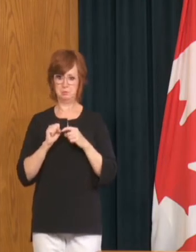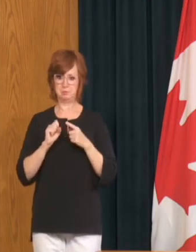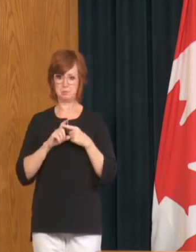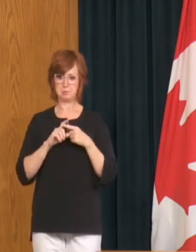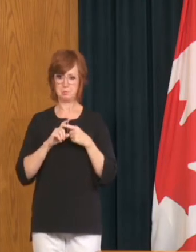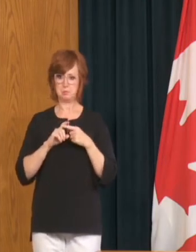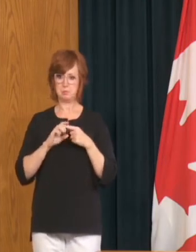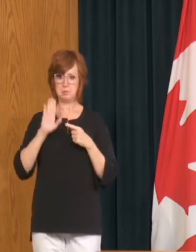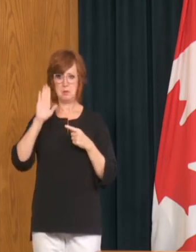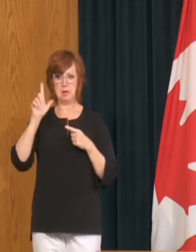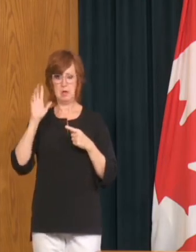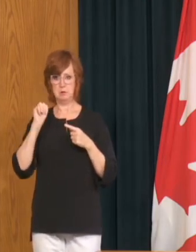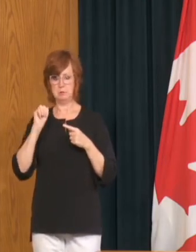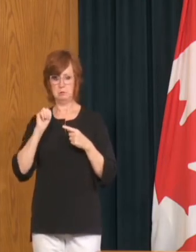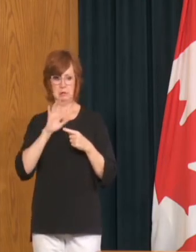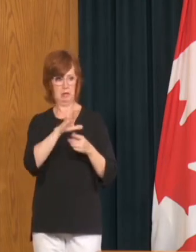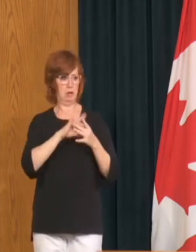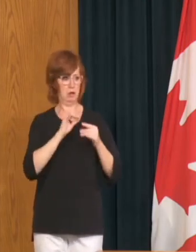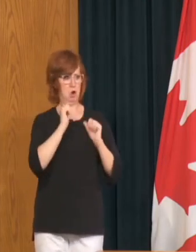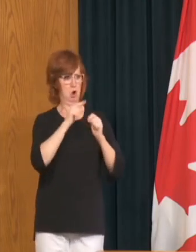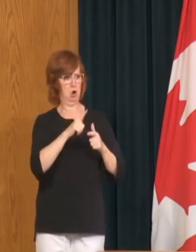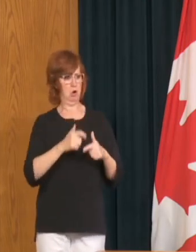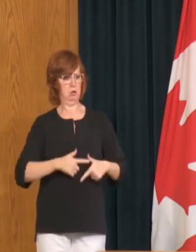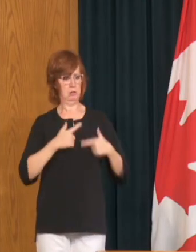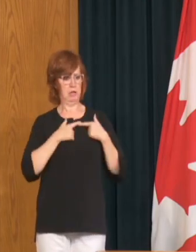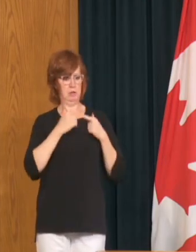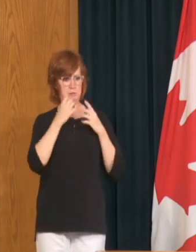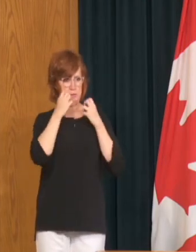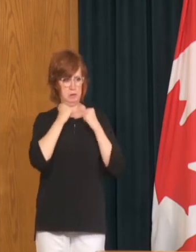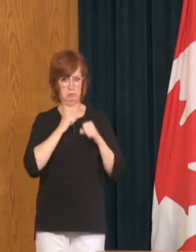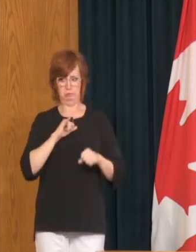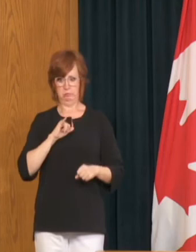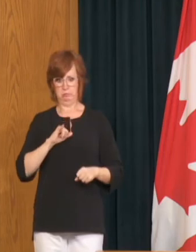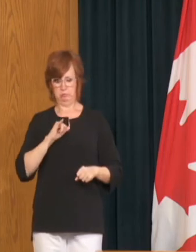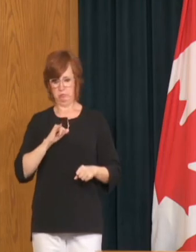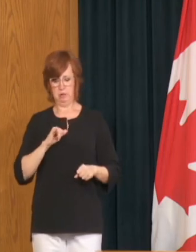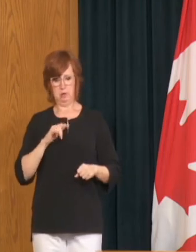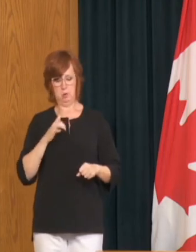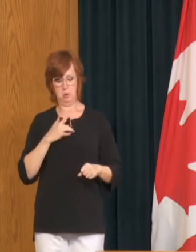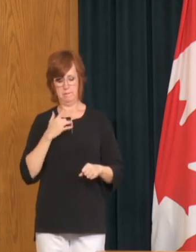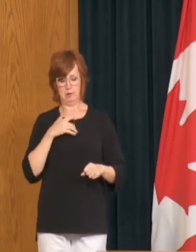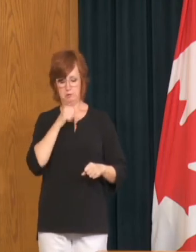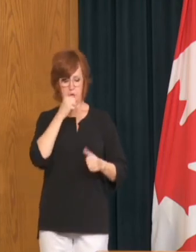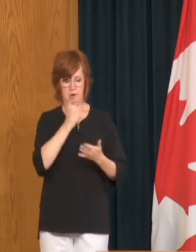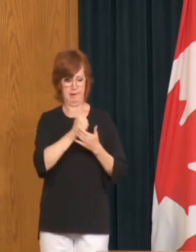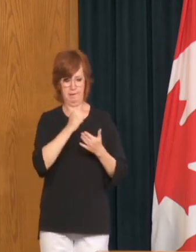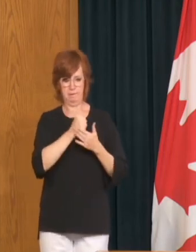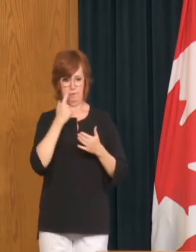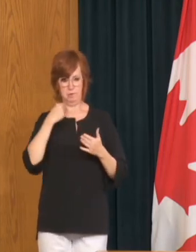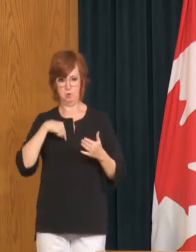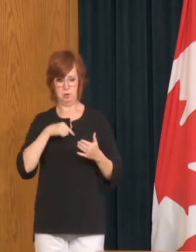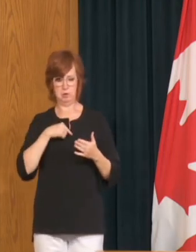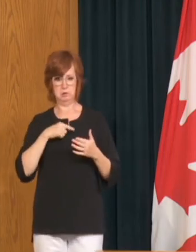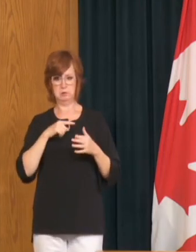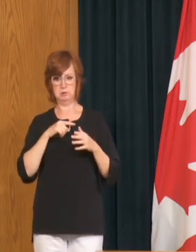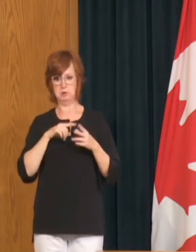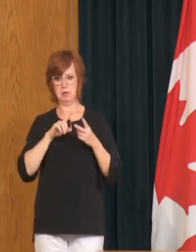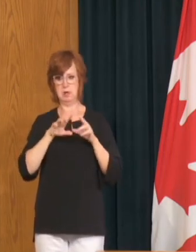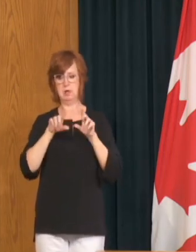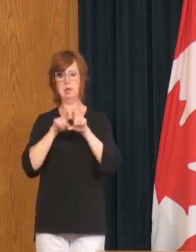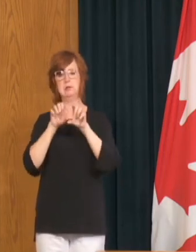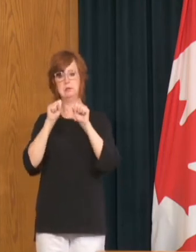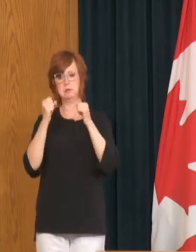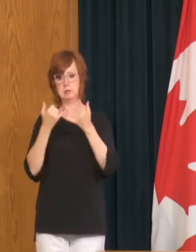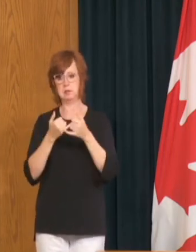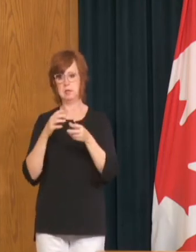conversation, and they're just not helpful to where we are going as a society and the conversation that we are having as a society.